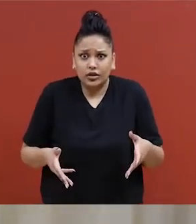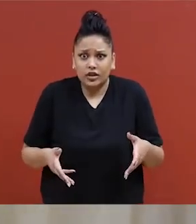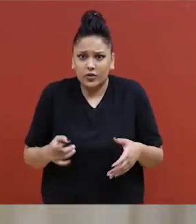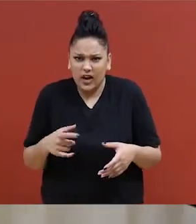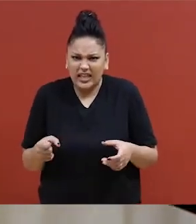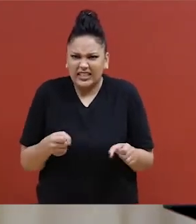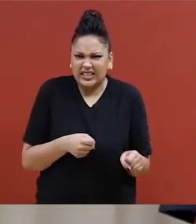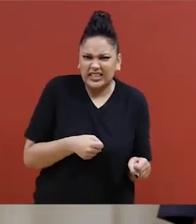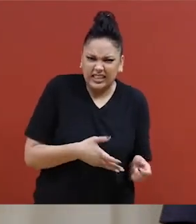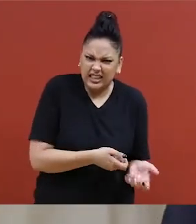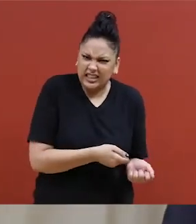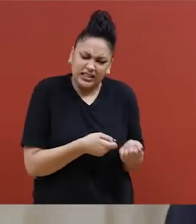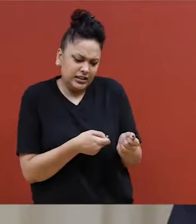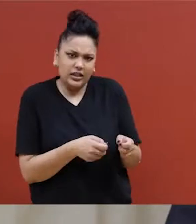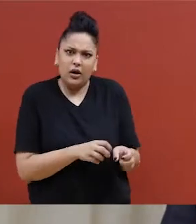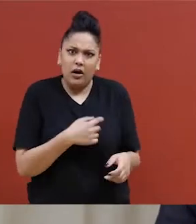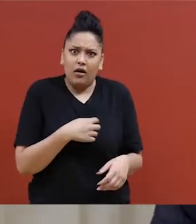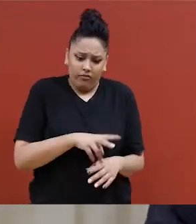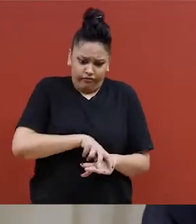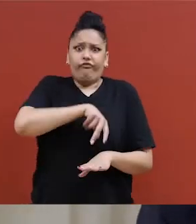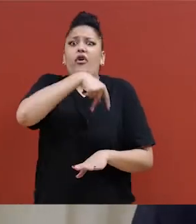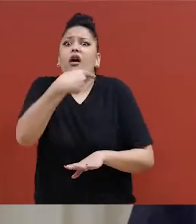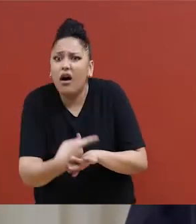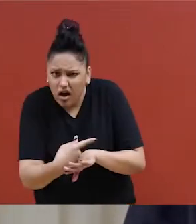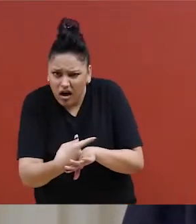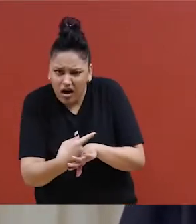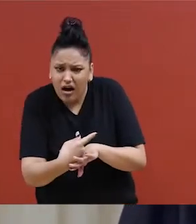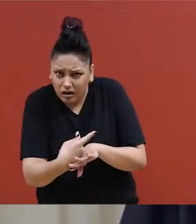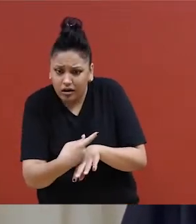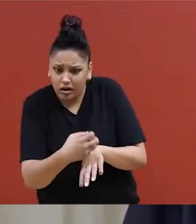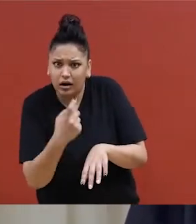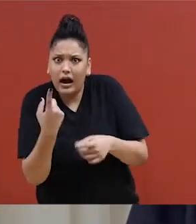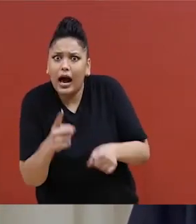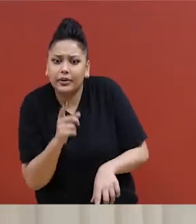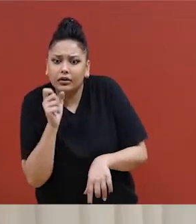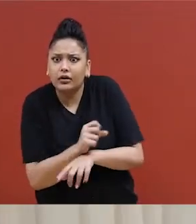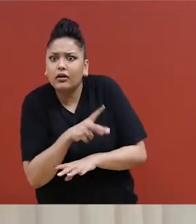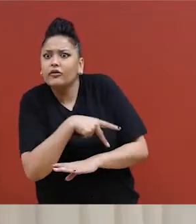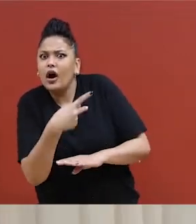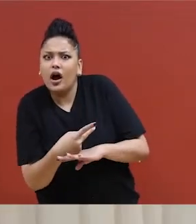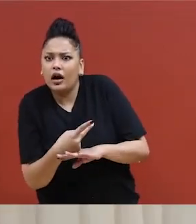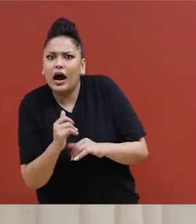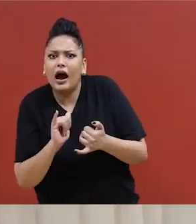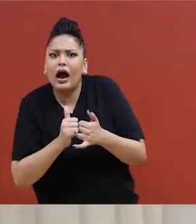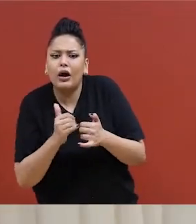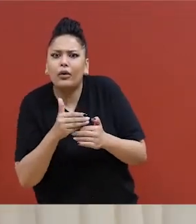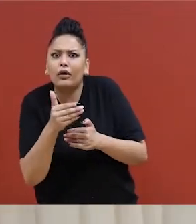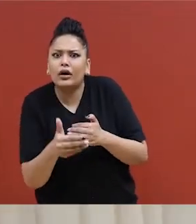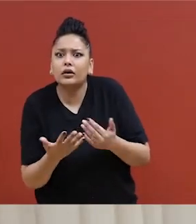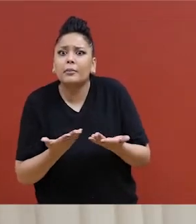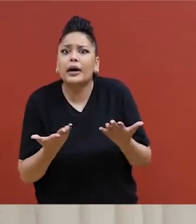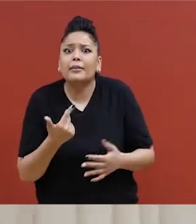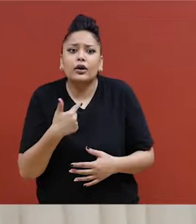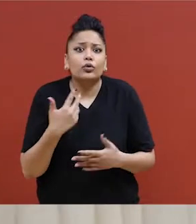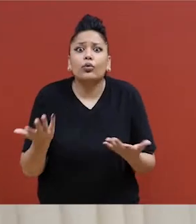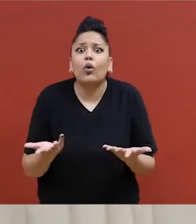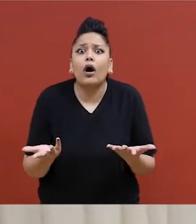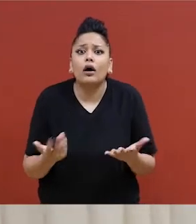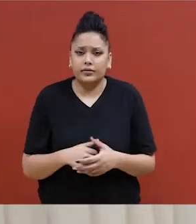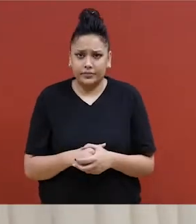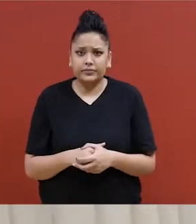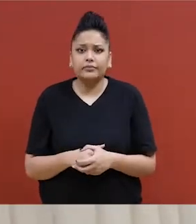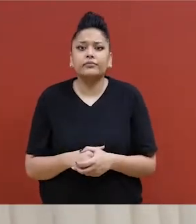have, they might even be thinking about pulling me over onto my side. And so this is a situation where I might go